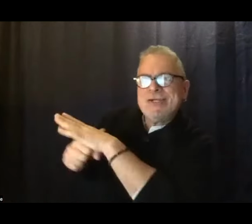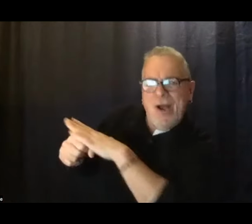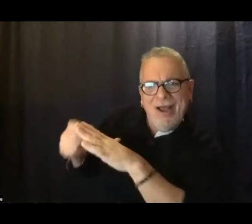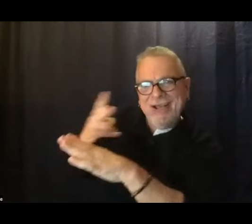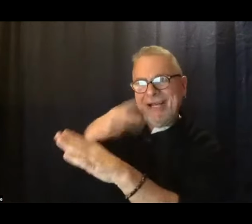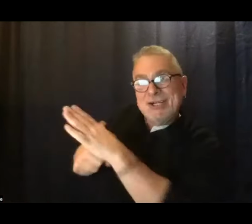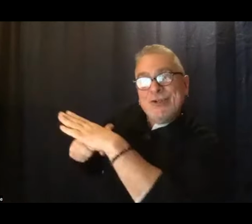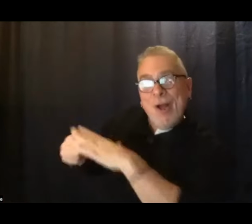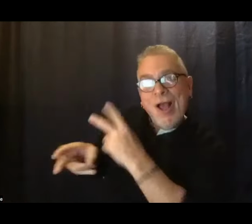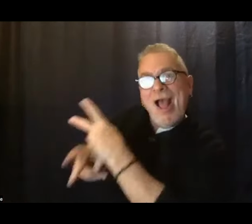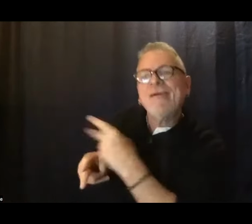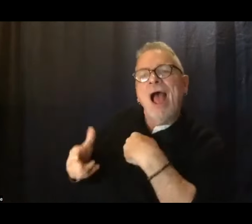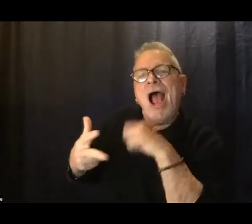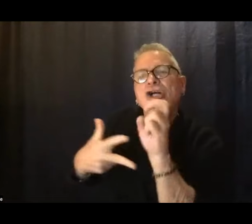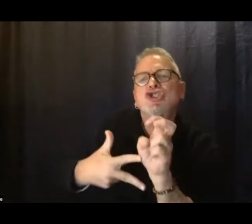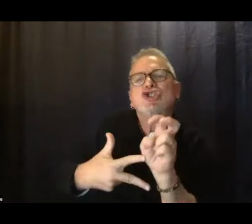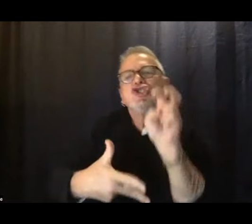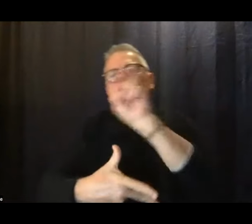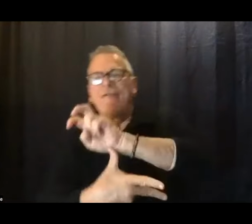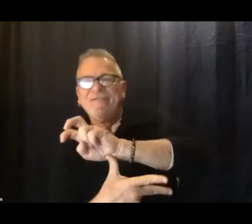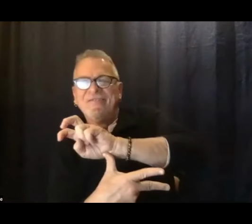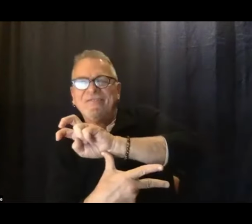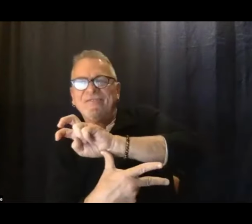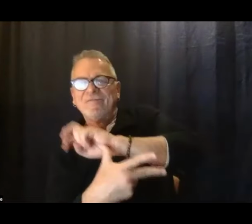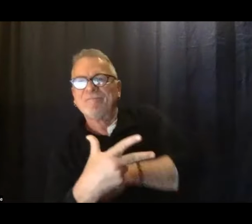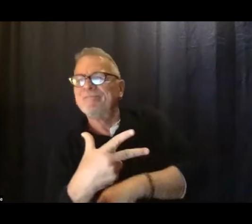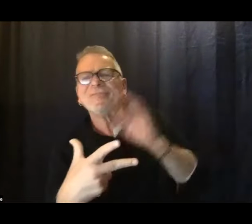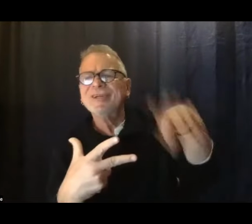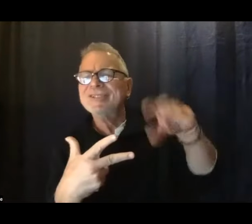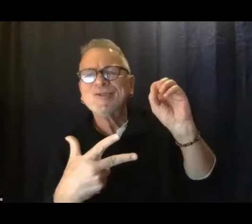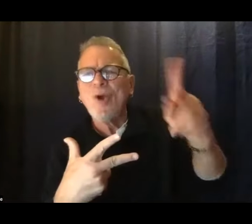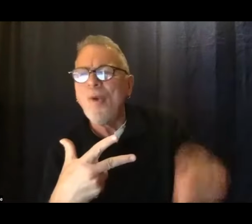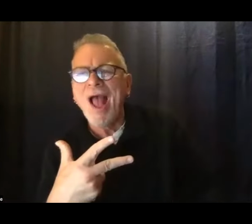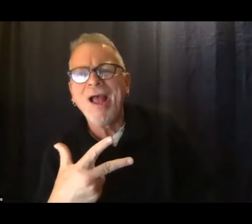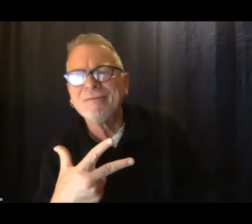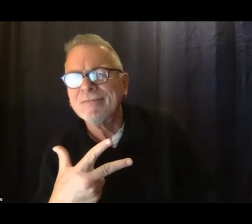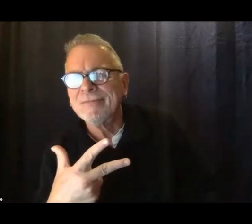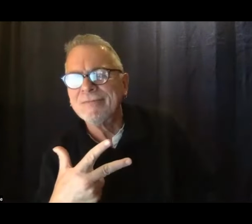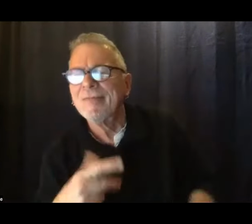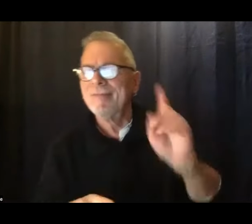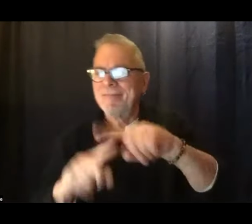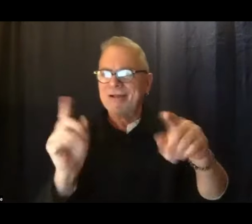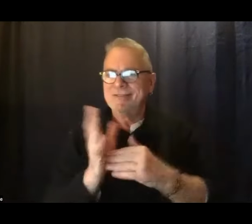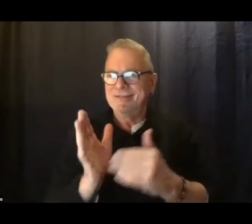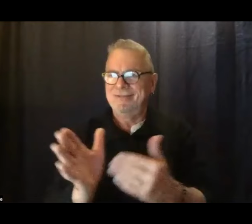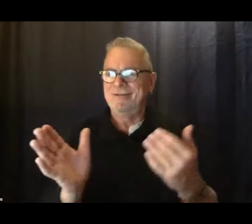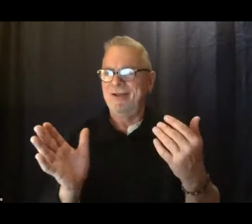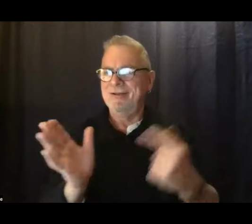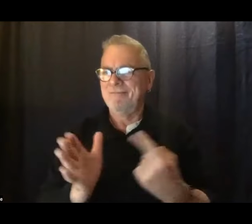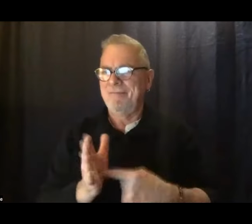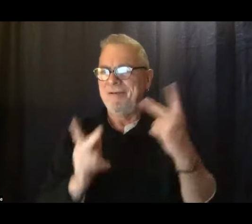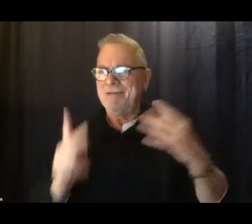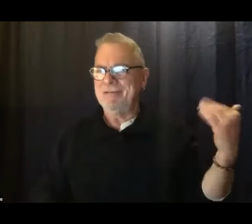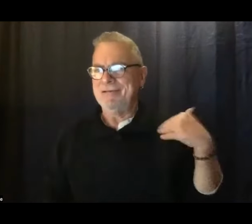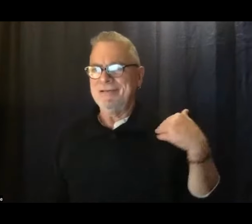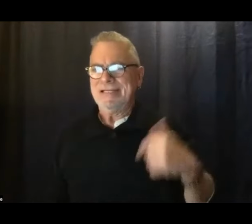oh, excuse me, let me slow it down, right? Let me slow it down. So they shift from the rapid fingerspelling to careful. And that's